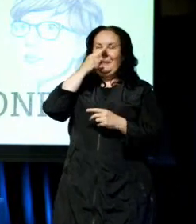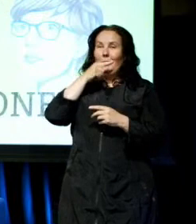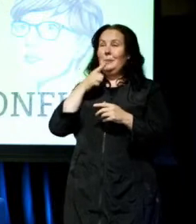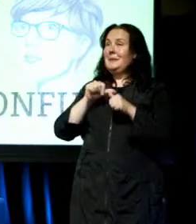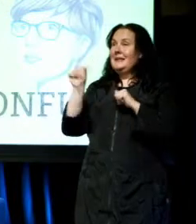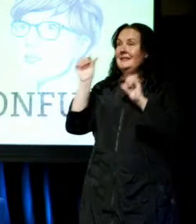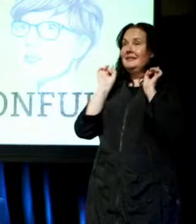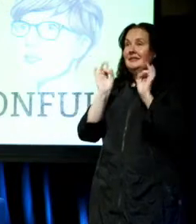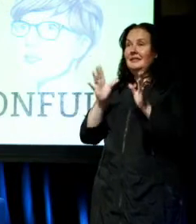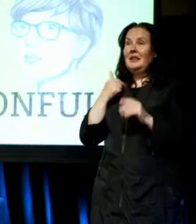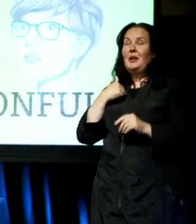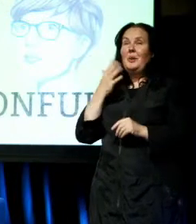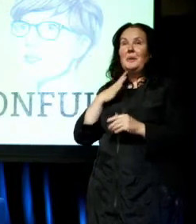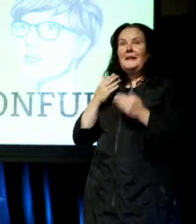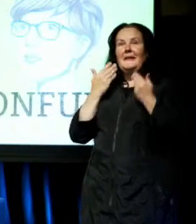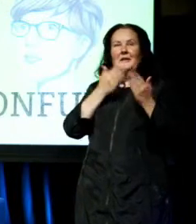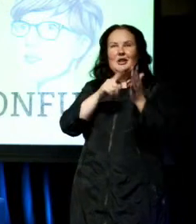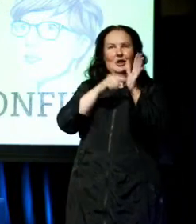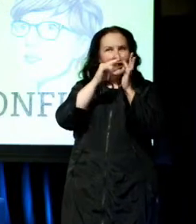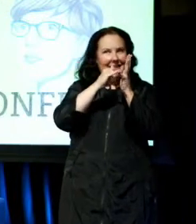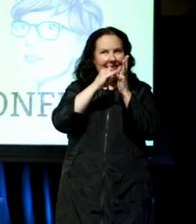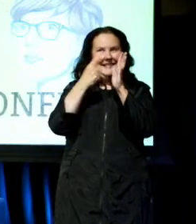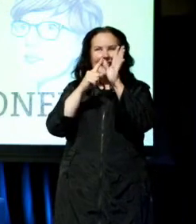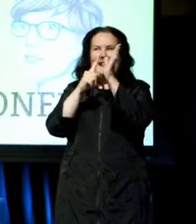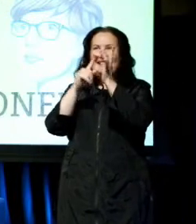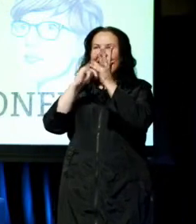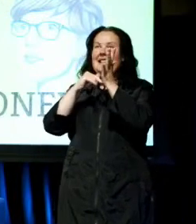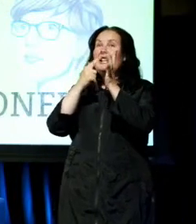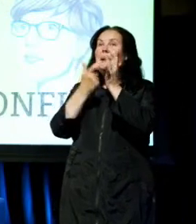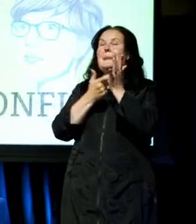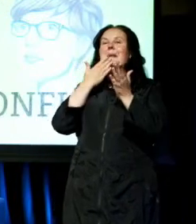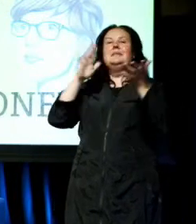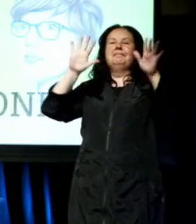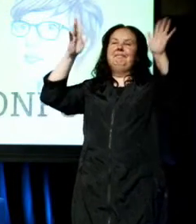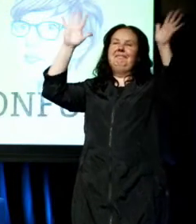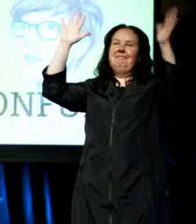think we should give Jess and Alistair a round of applause.